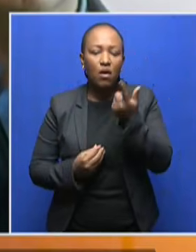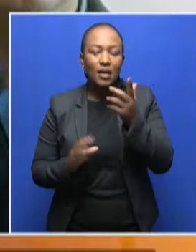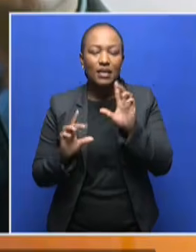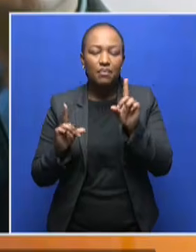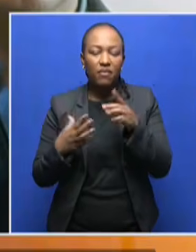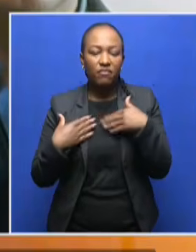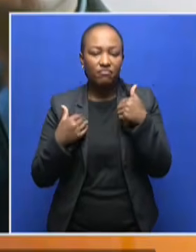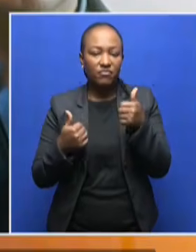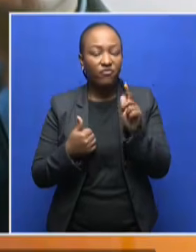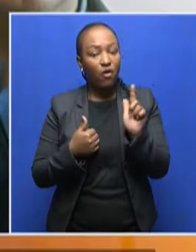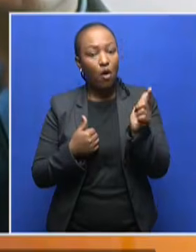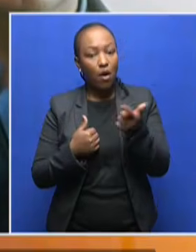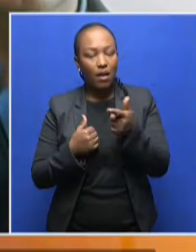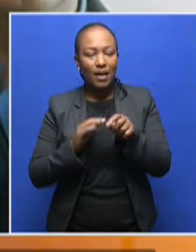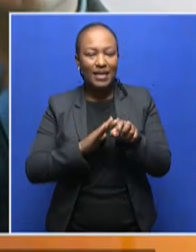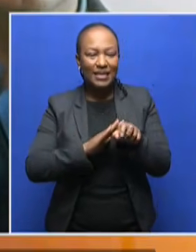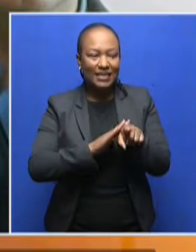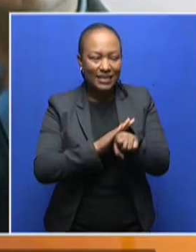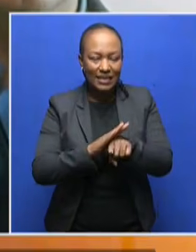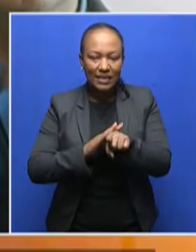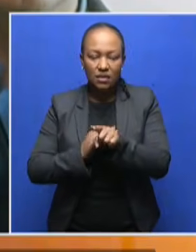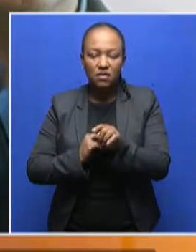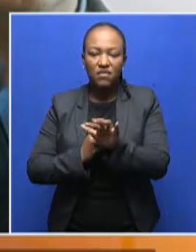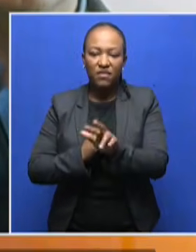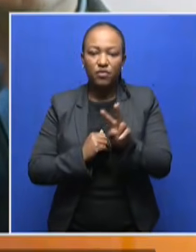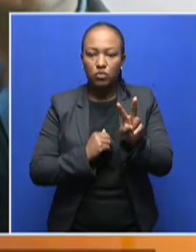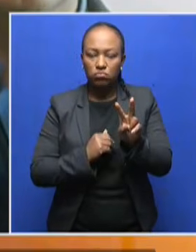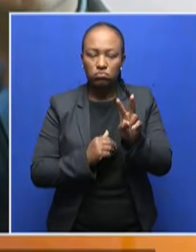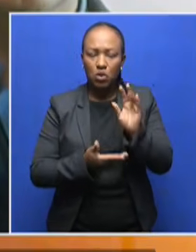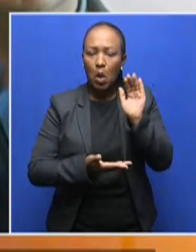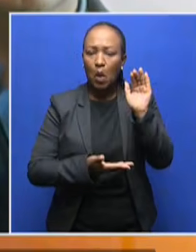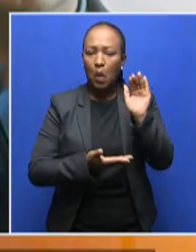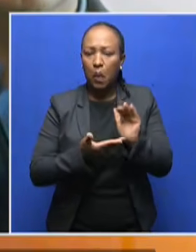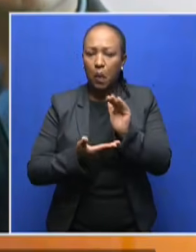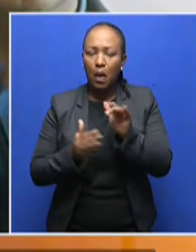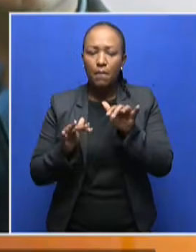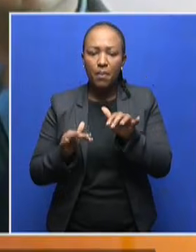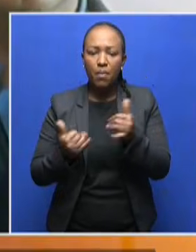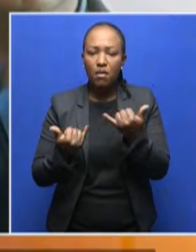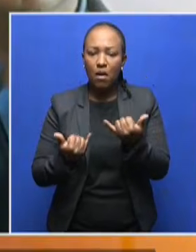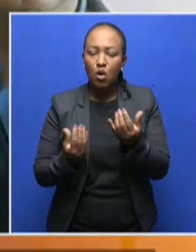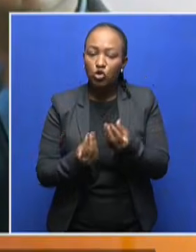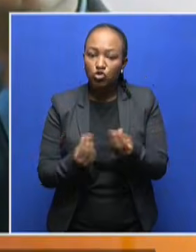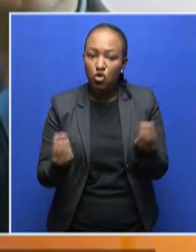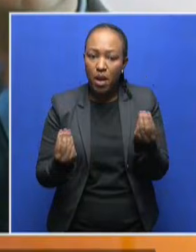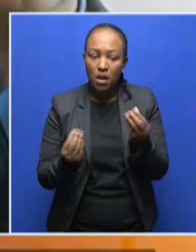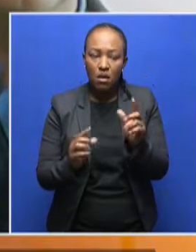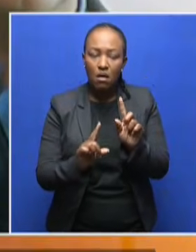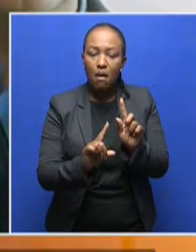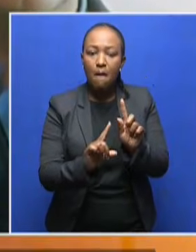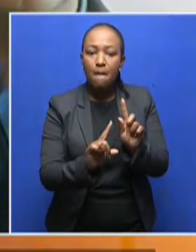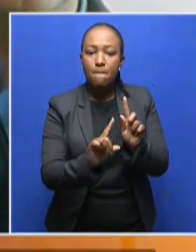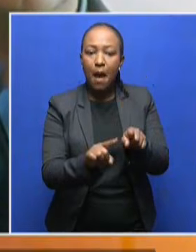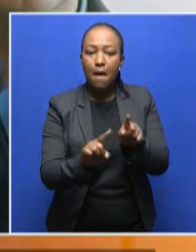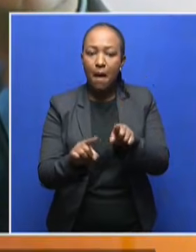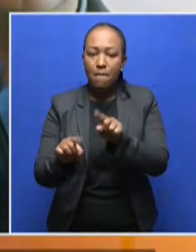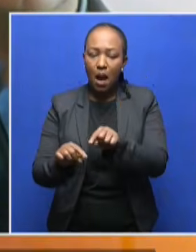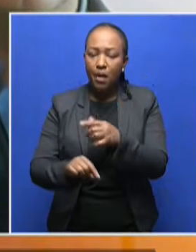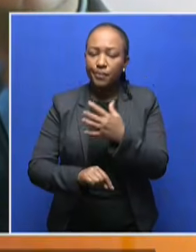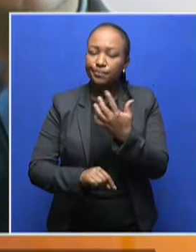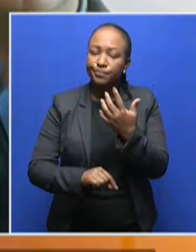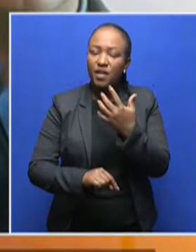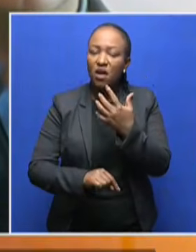across all 52 districts. So people are not having their children vaccinated. What is the